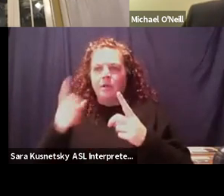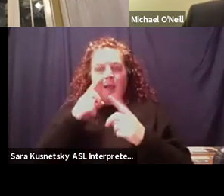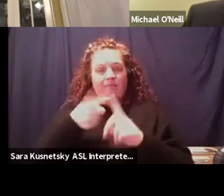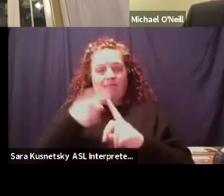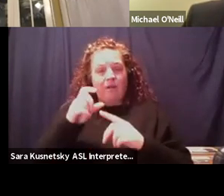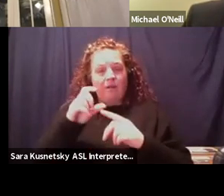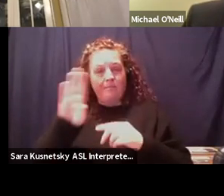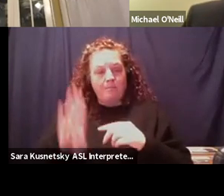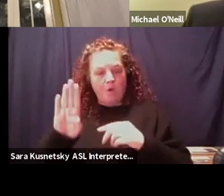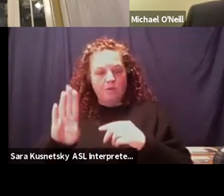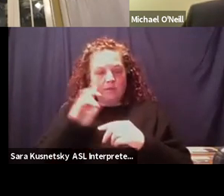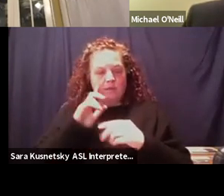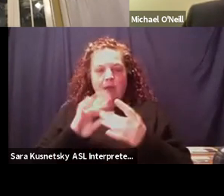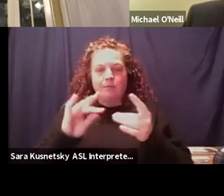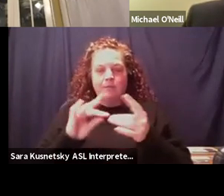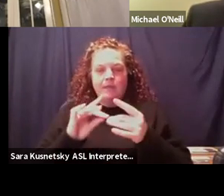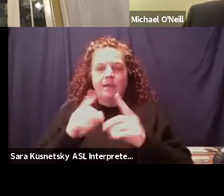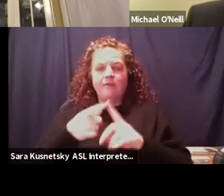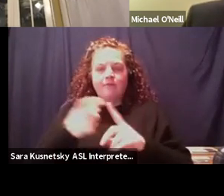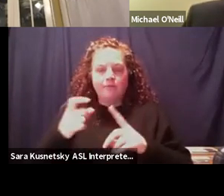piece called Into the Mind of a Black Student.